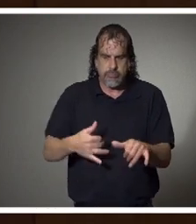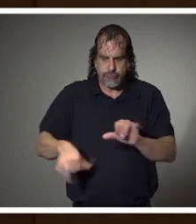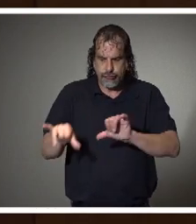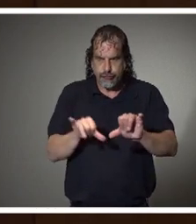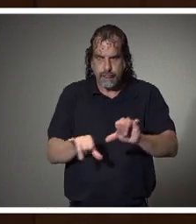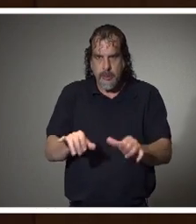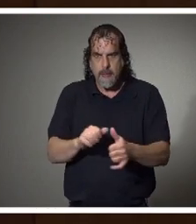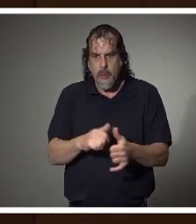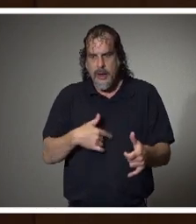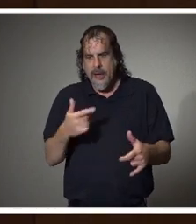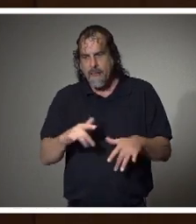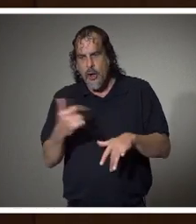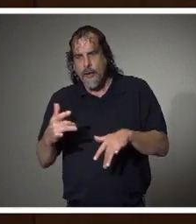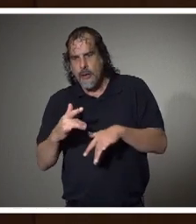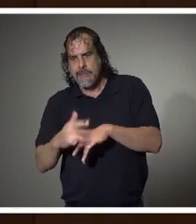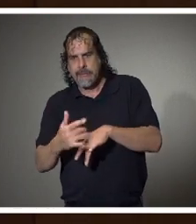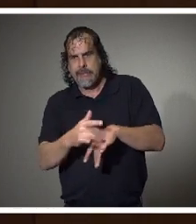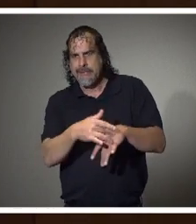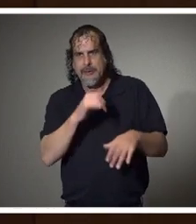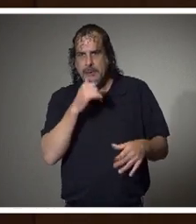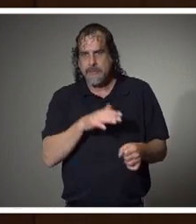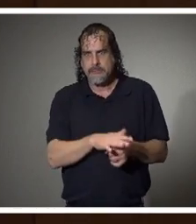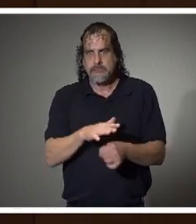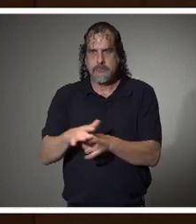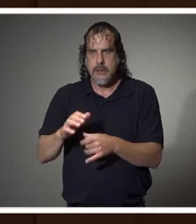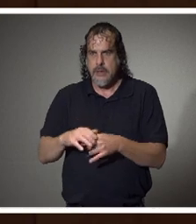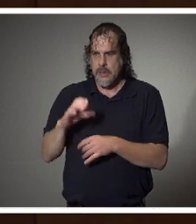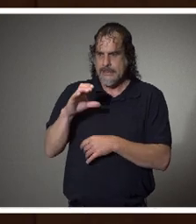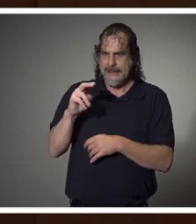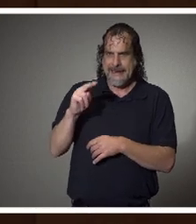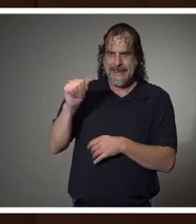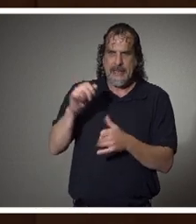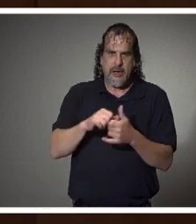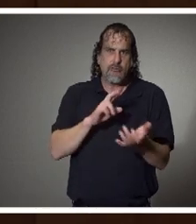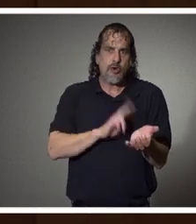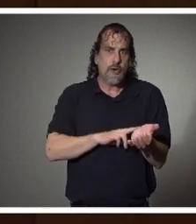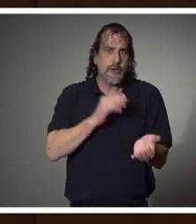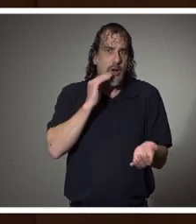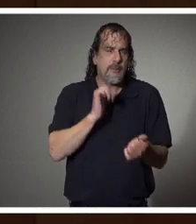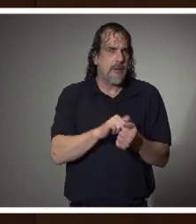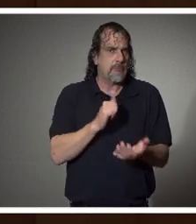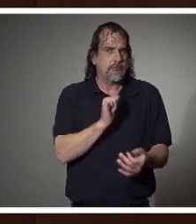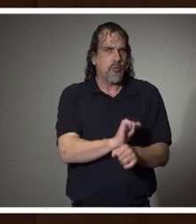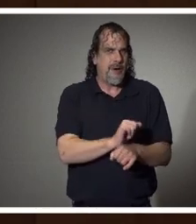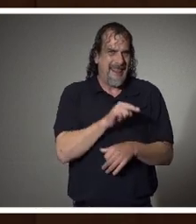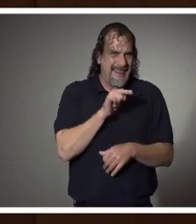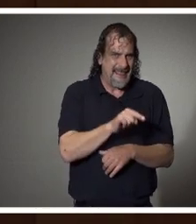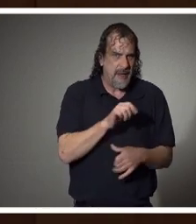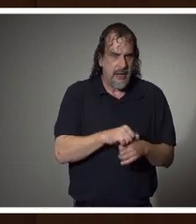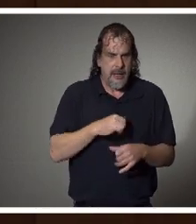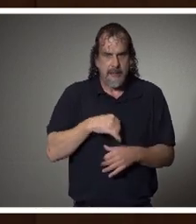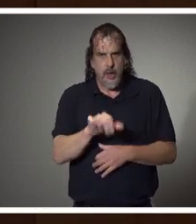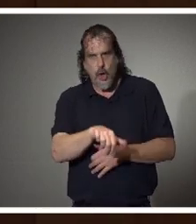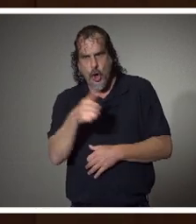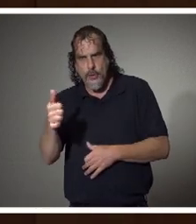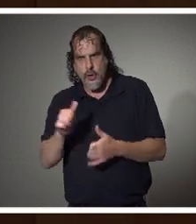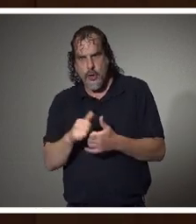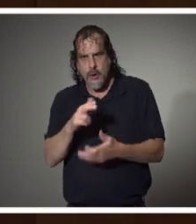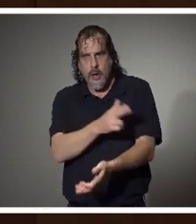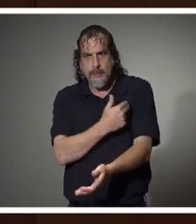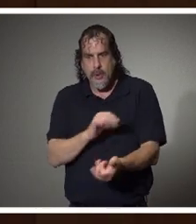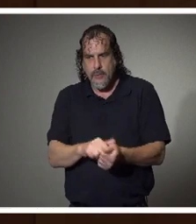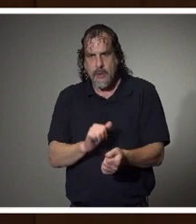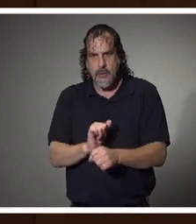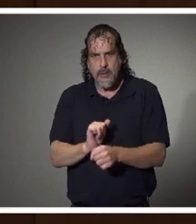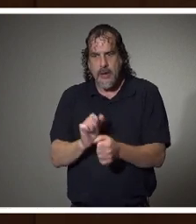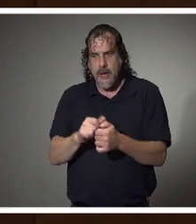gaps. CNAs are extremely important in long-term care settings. Also, we have these alternate care sites that we're working on to make sure that we can take care of